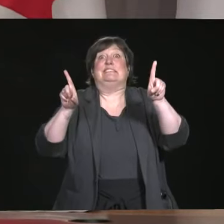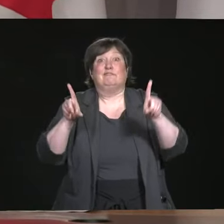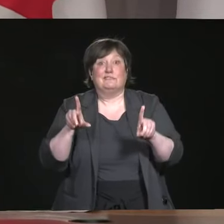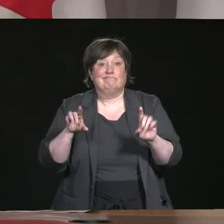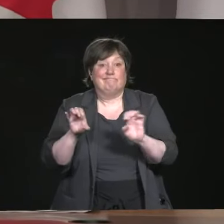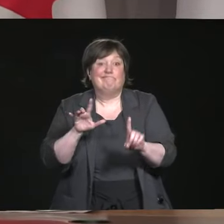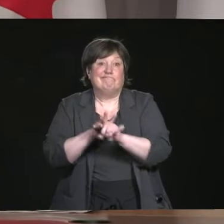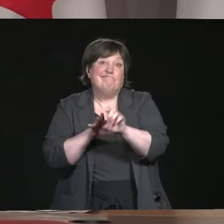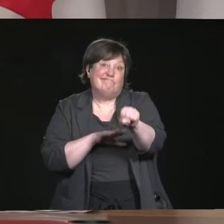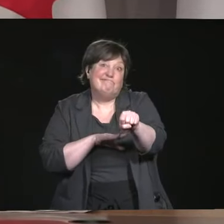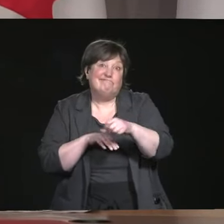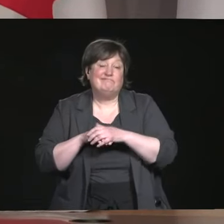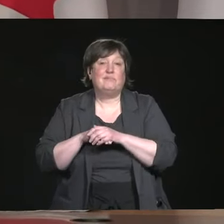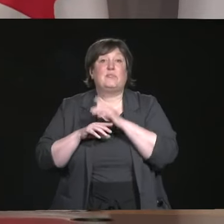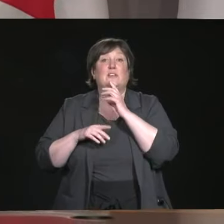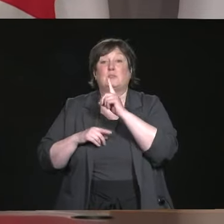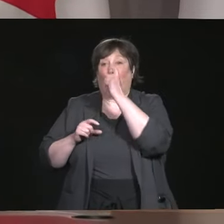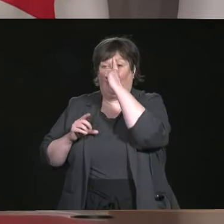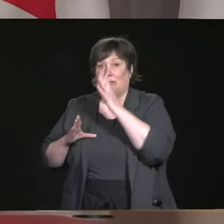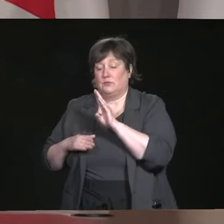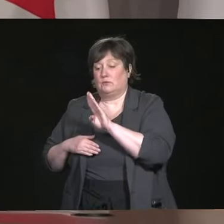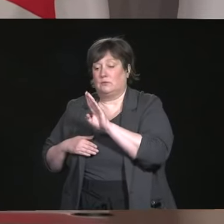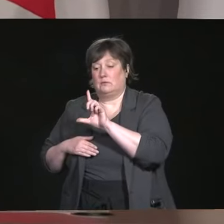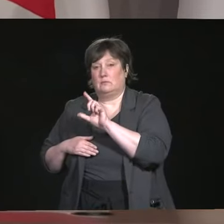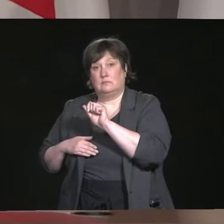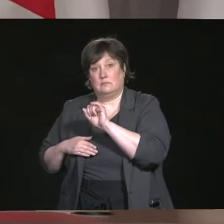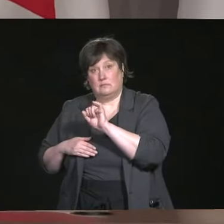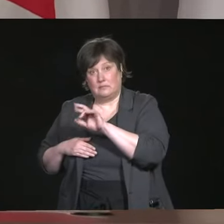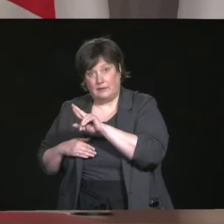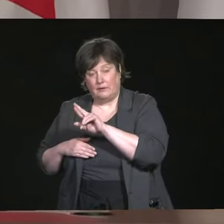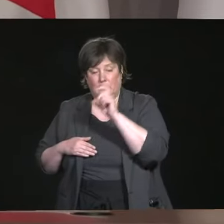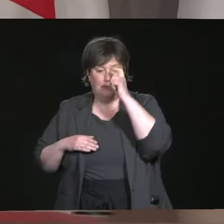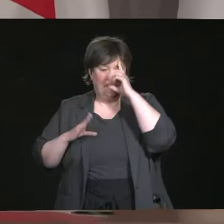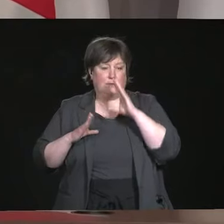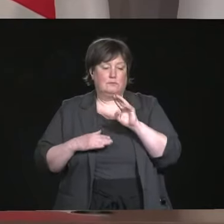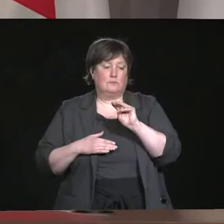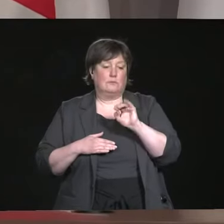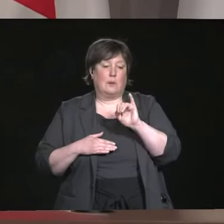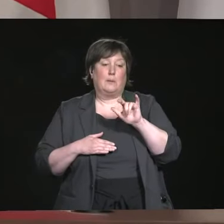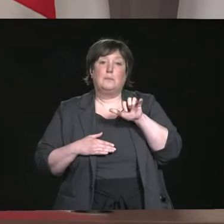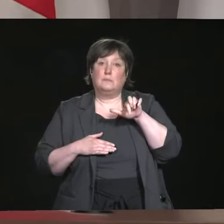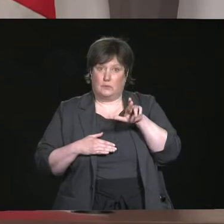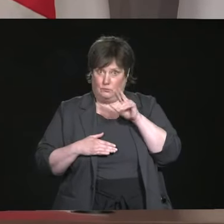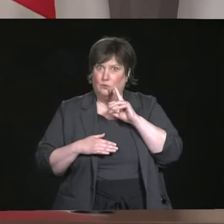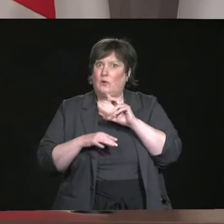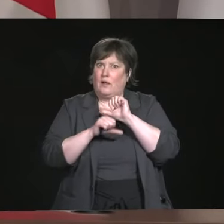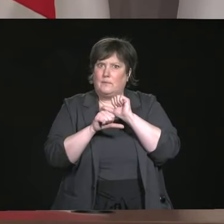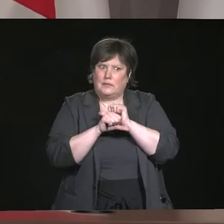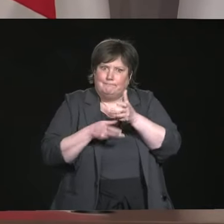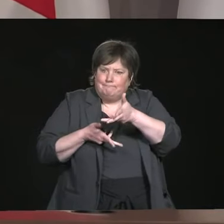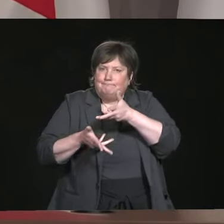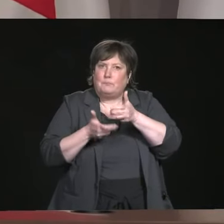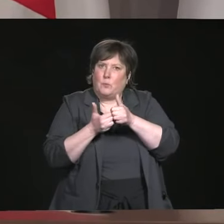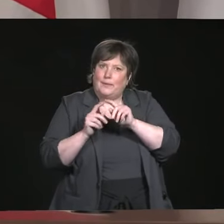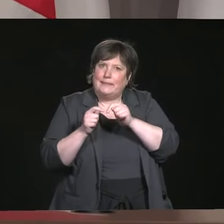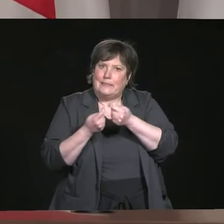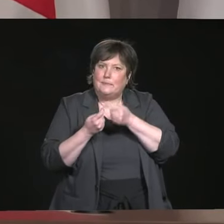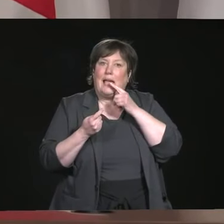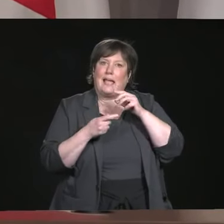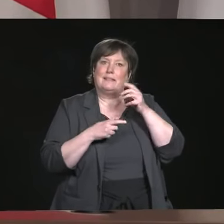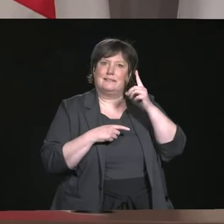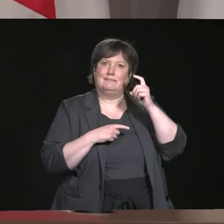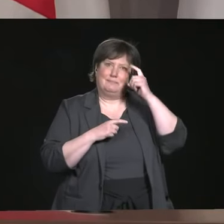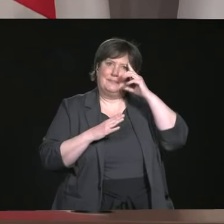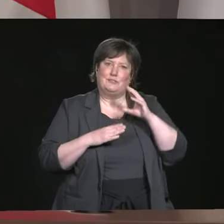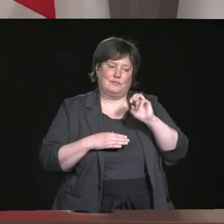working very hard with their teams, specifically, and I should also say Minister Sajjan, and we have been